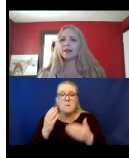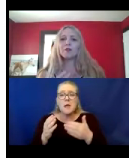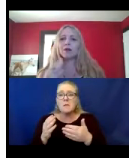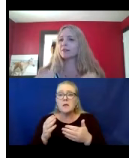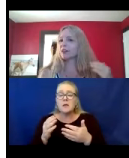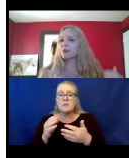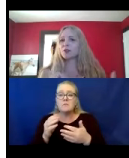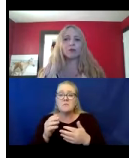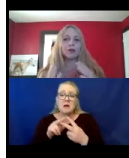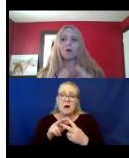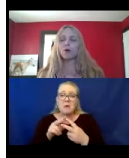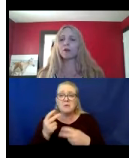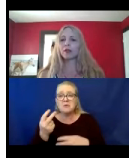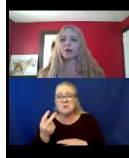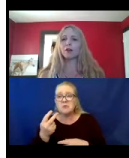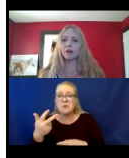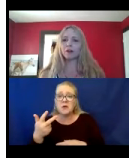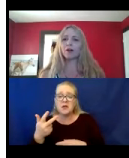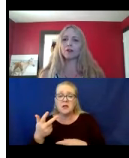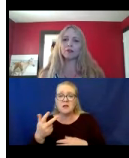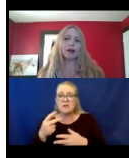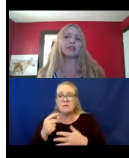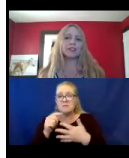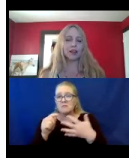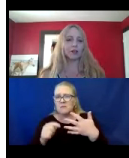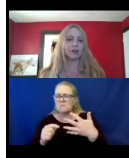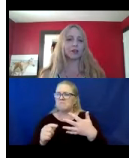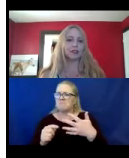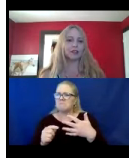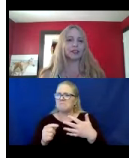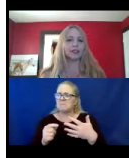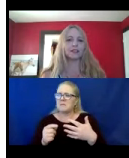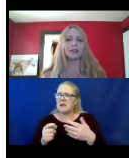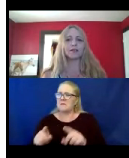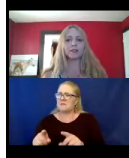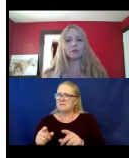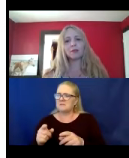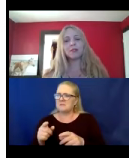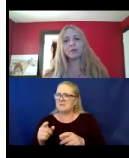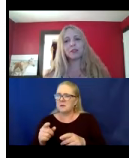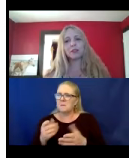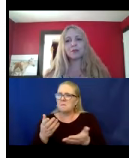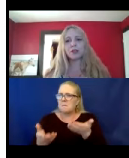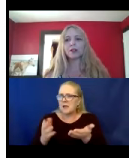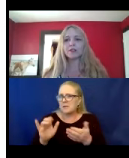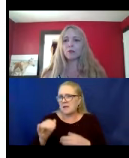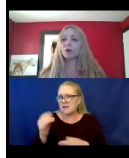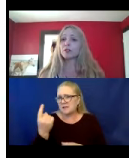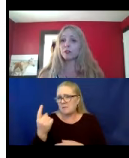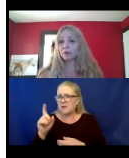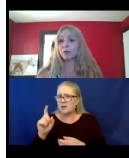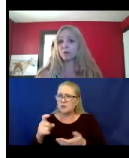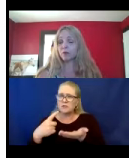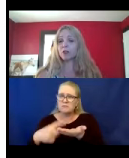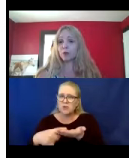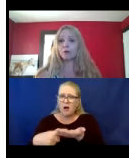one, but 2, 3 or more that are coming into line with these ideas, that might be something to talk to someone or to